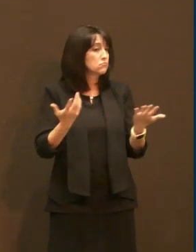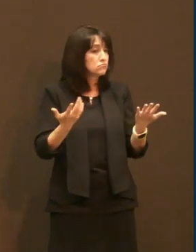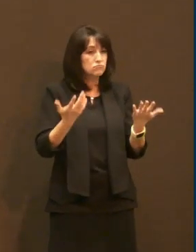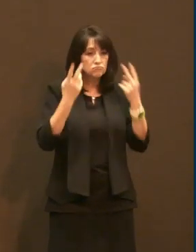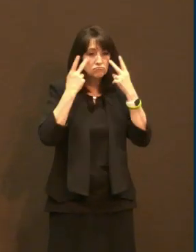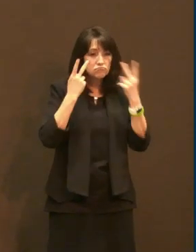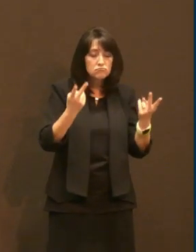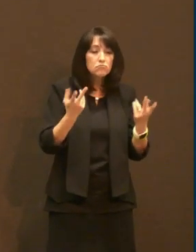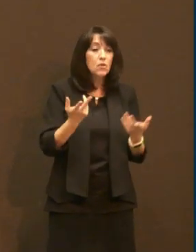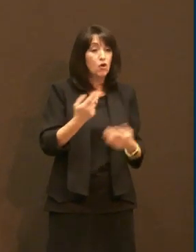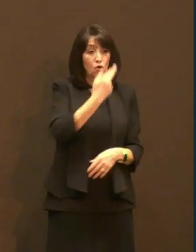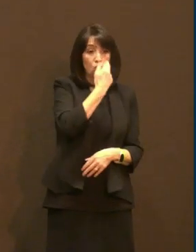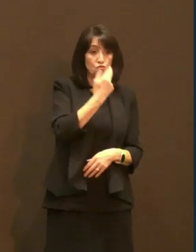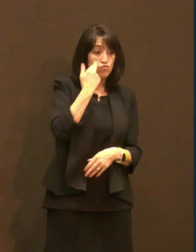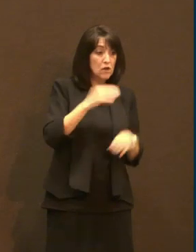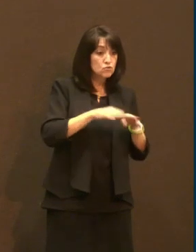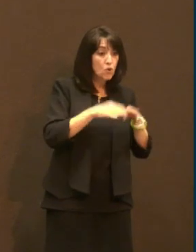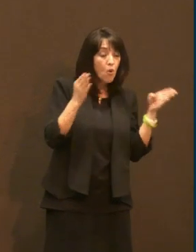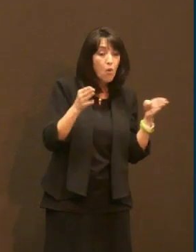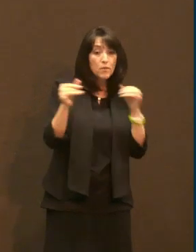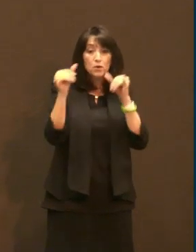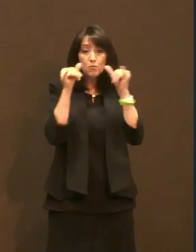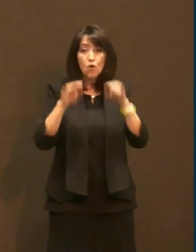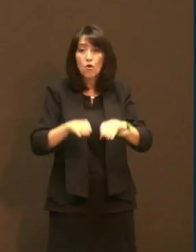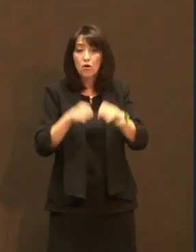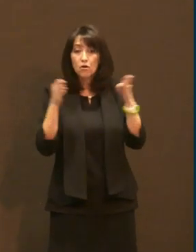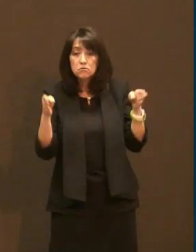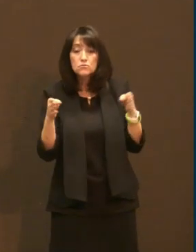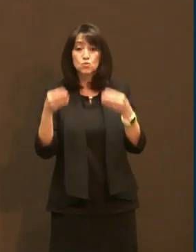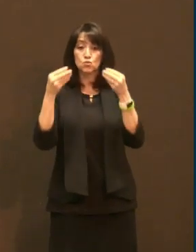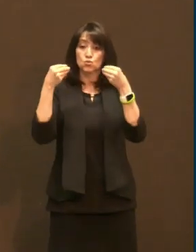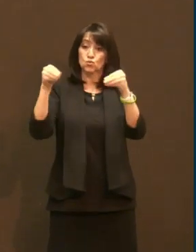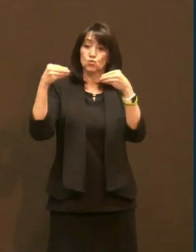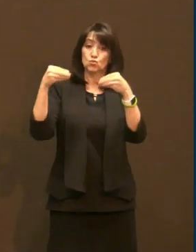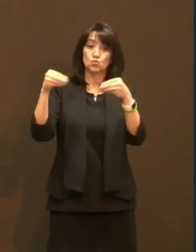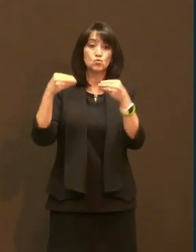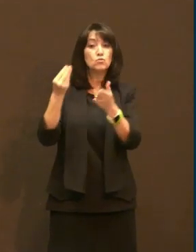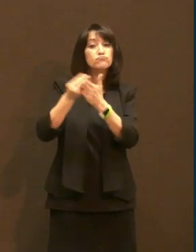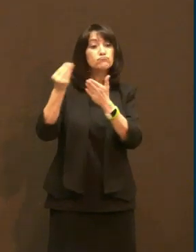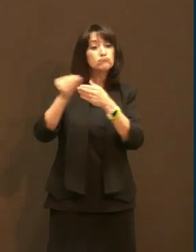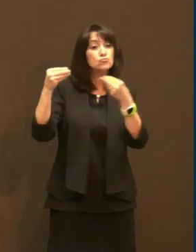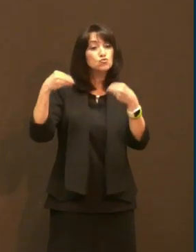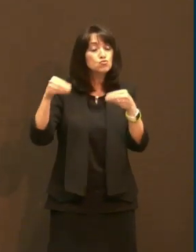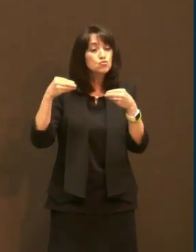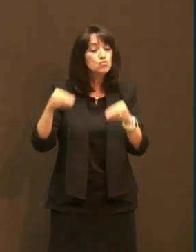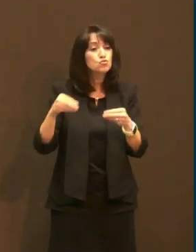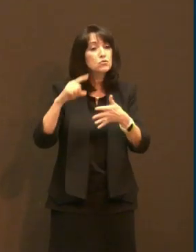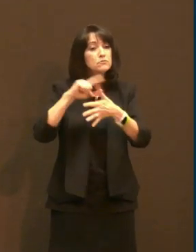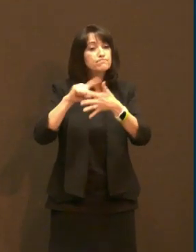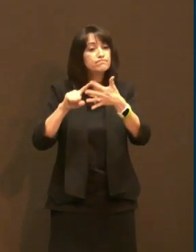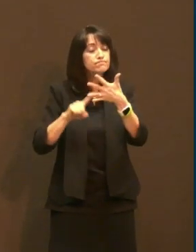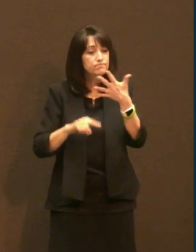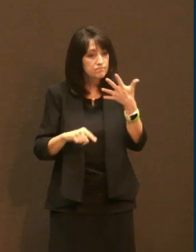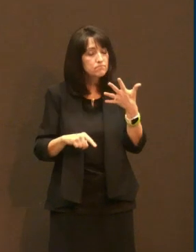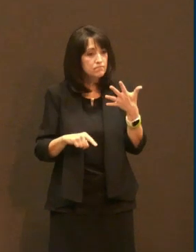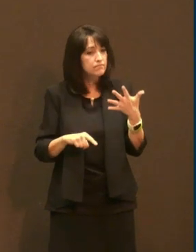bars. A lot of focus now on the hospitality and tourism industry as we approach